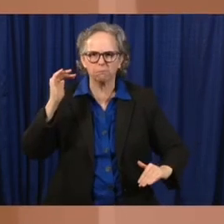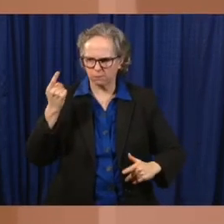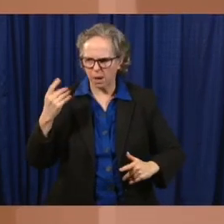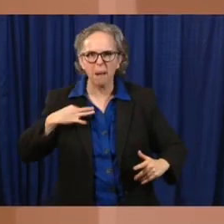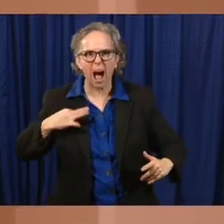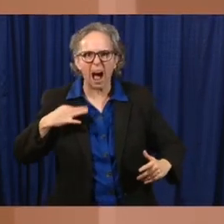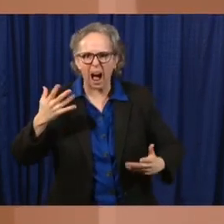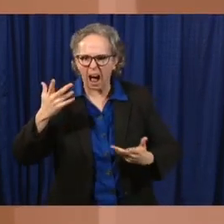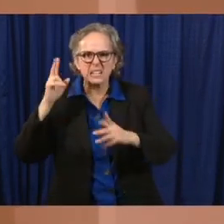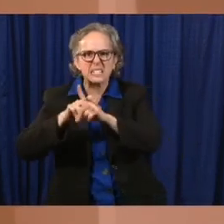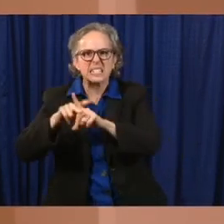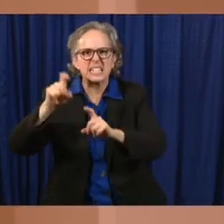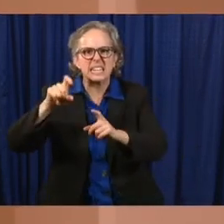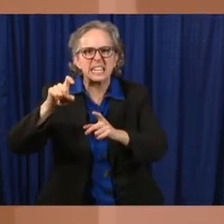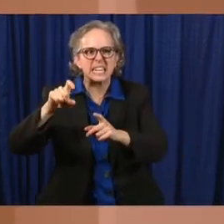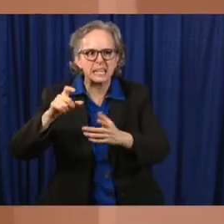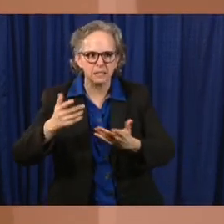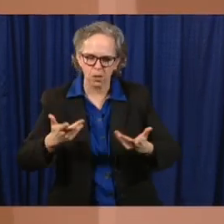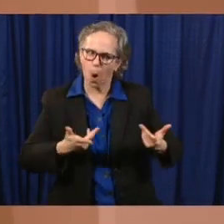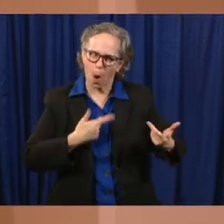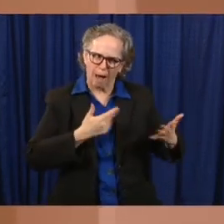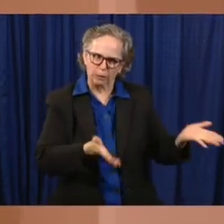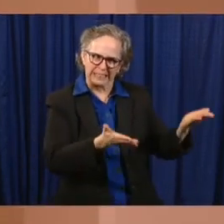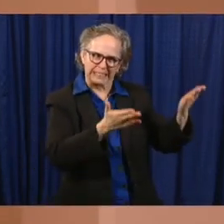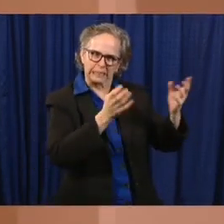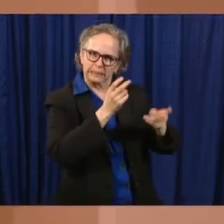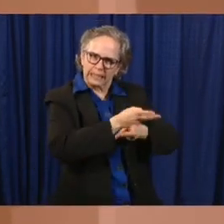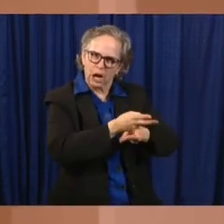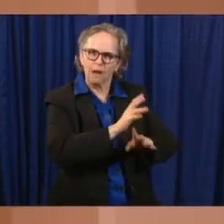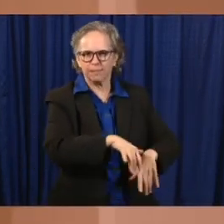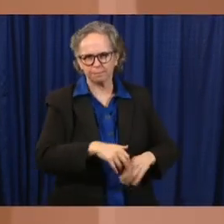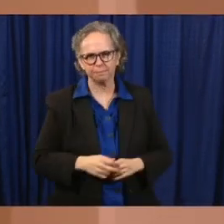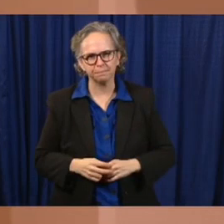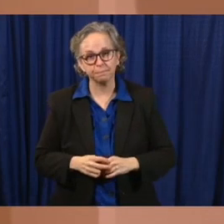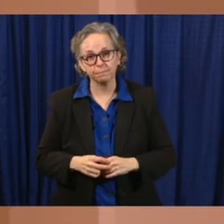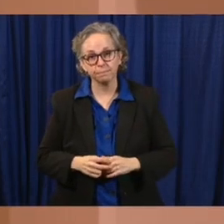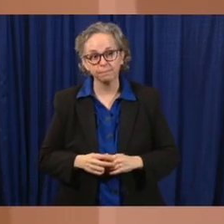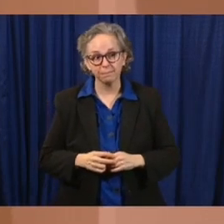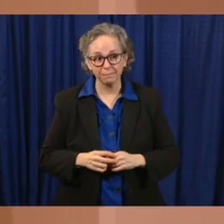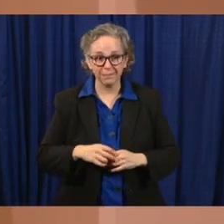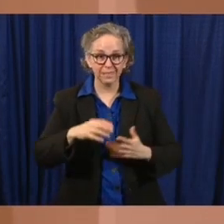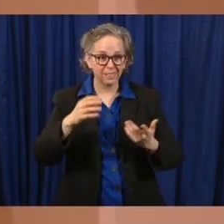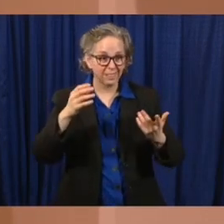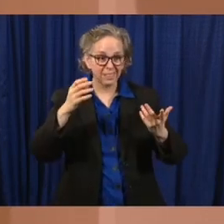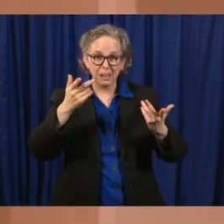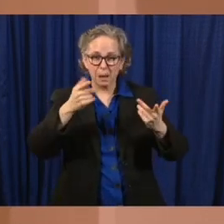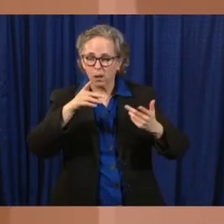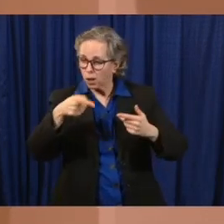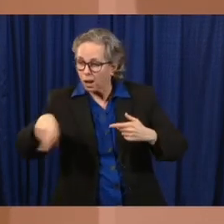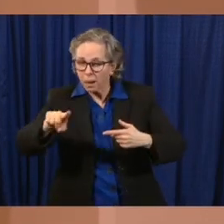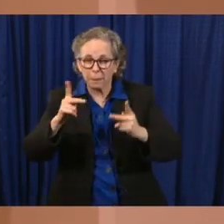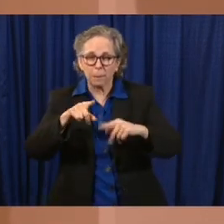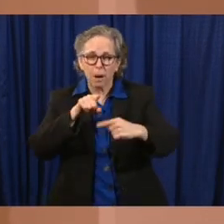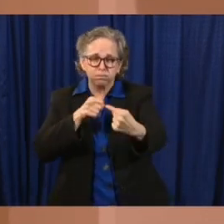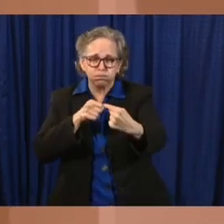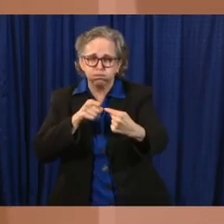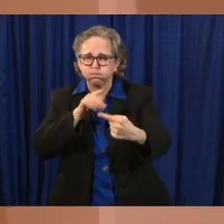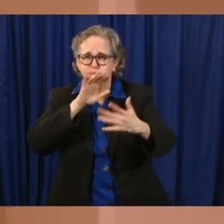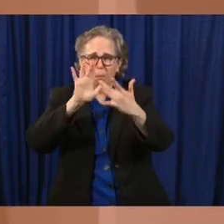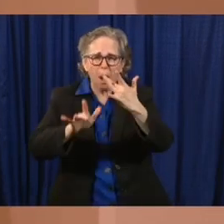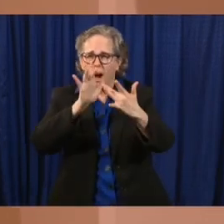able to field this. A lot of the difficulties for people that are experiencing difficulties is usually when they have something that just didn't